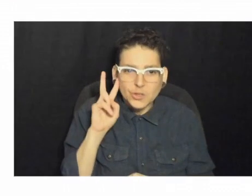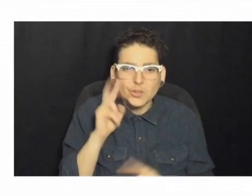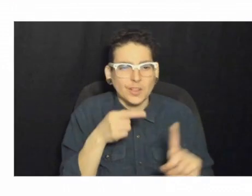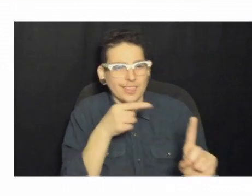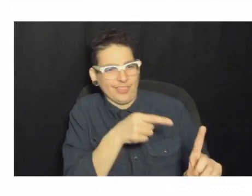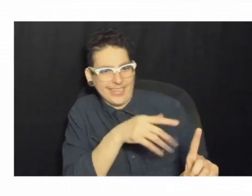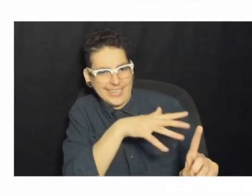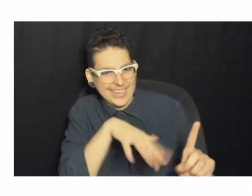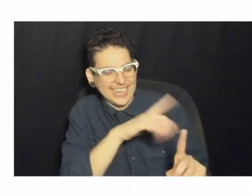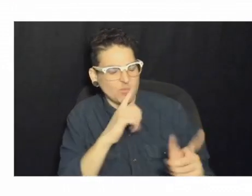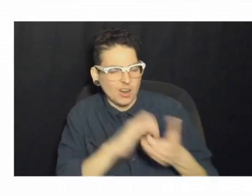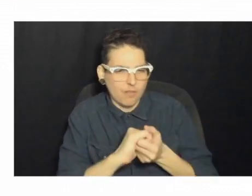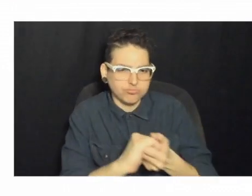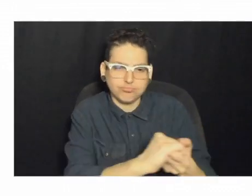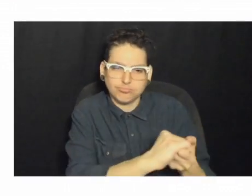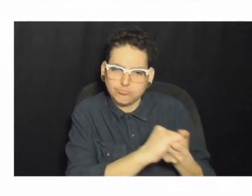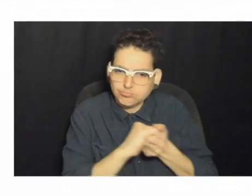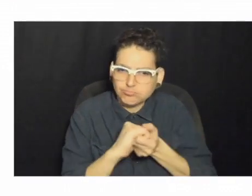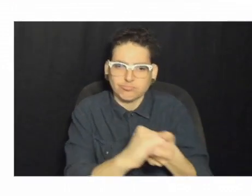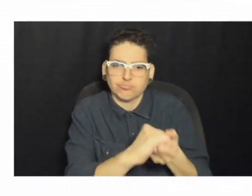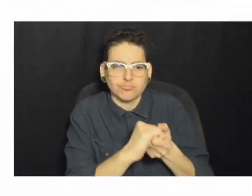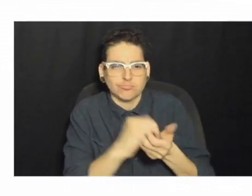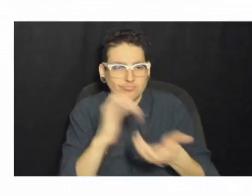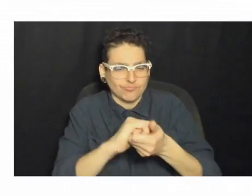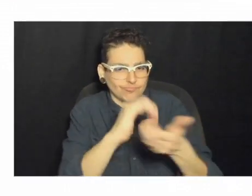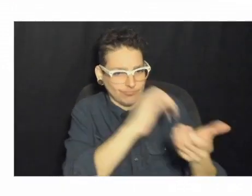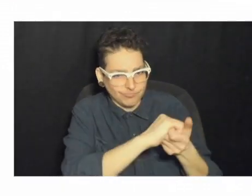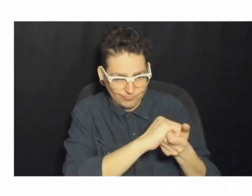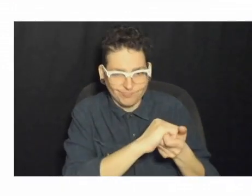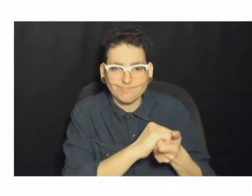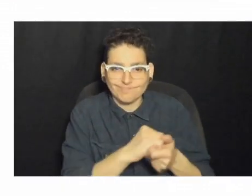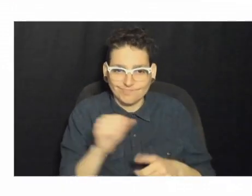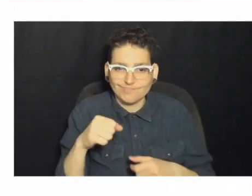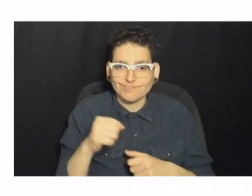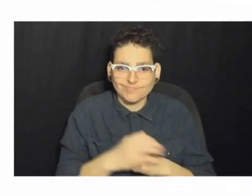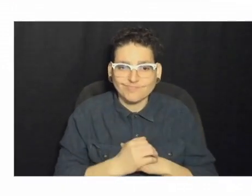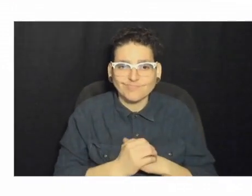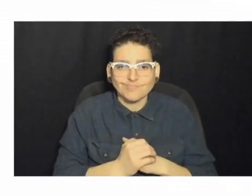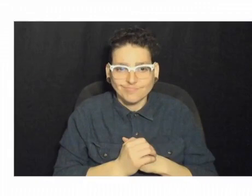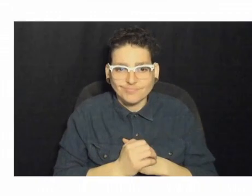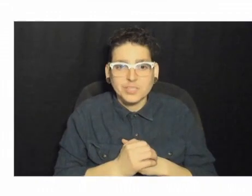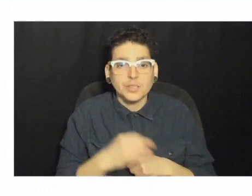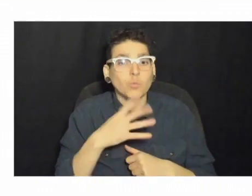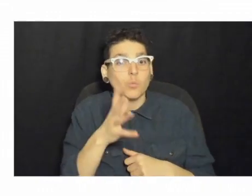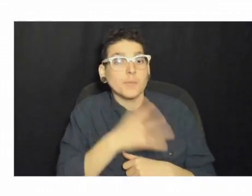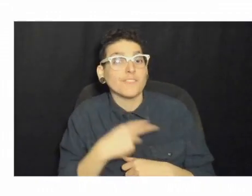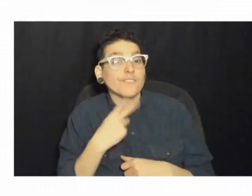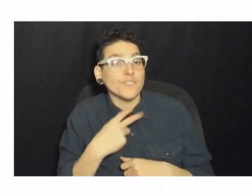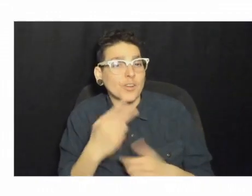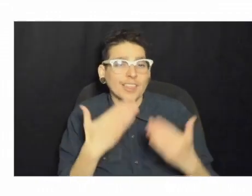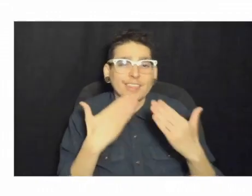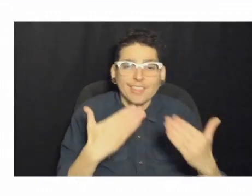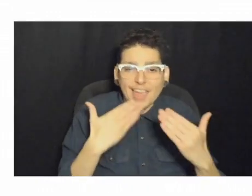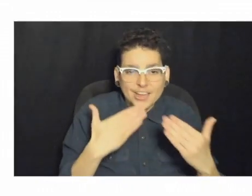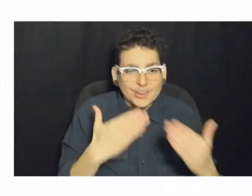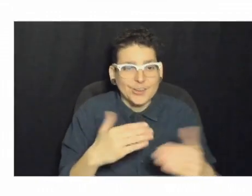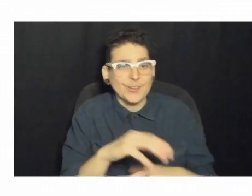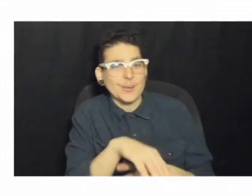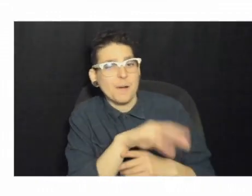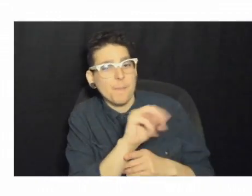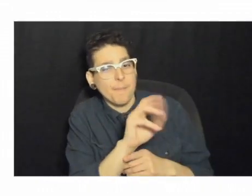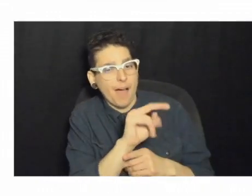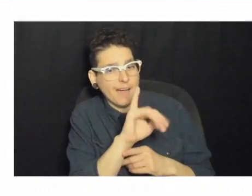Great. Well, thank you to Monica, Kenny, Esther, Marian for jumping in